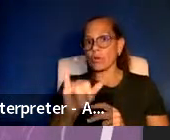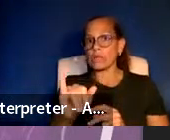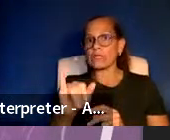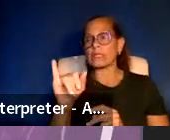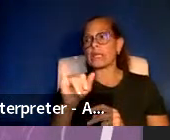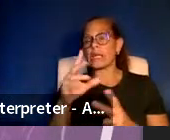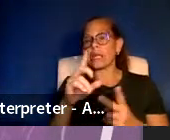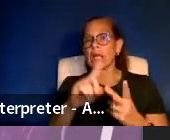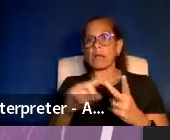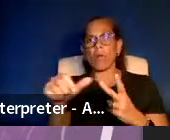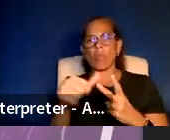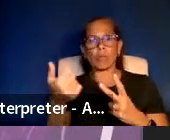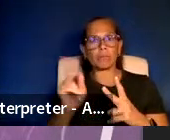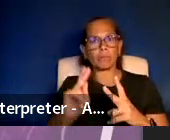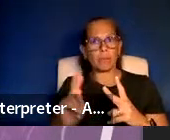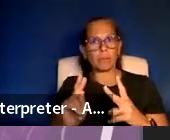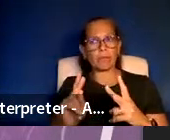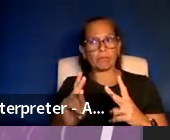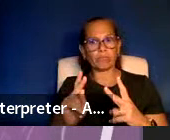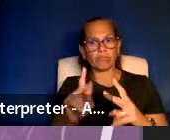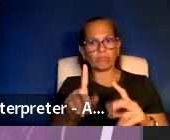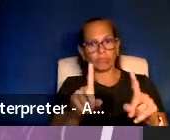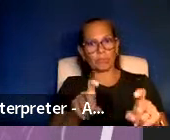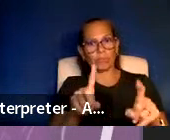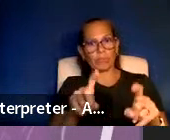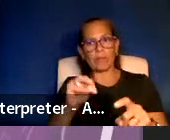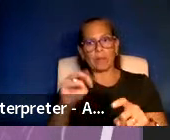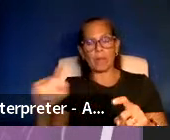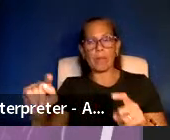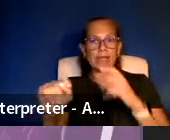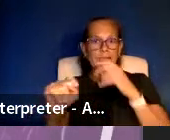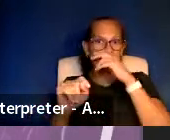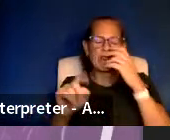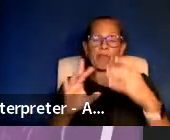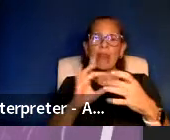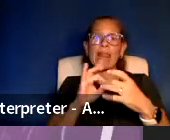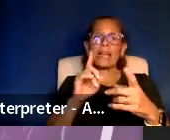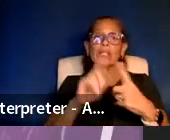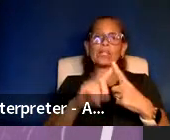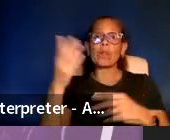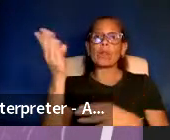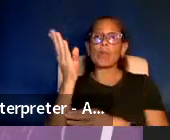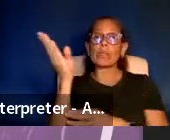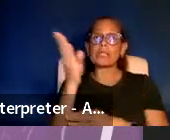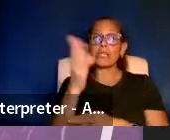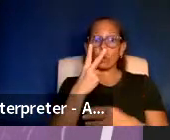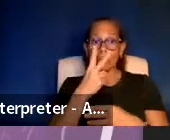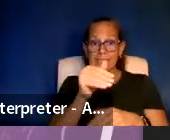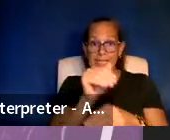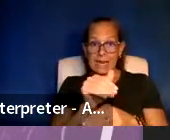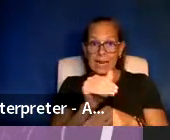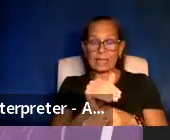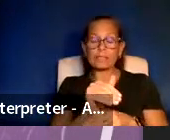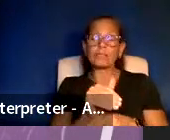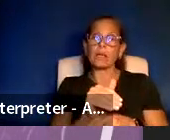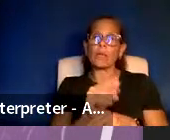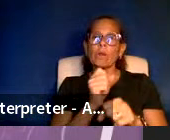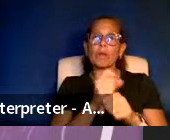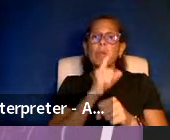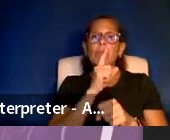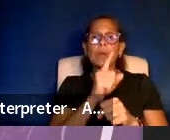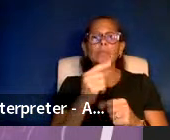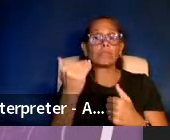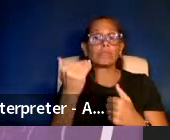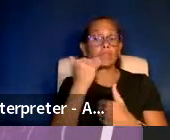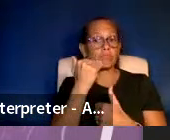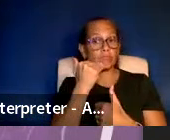Marmaroto, as well as Matt Caulfield, related to the presentation that you're seeing tonight. So we wanted to make sure everyone is